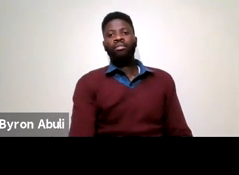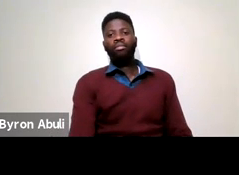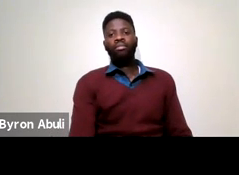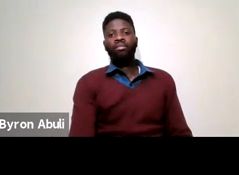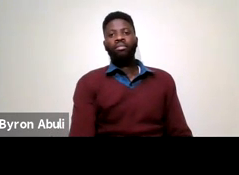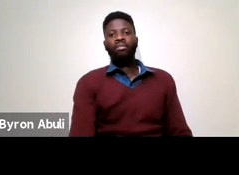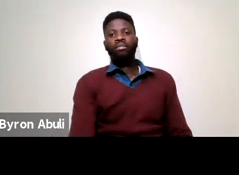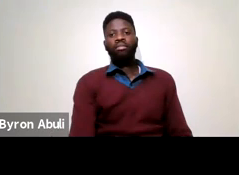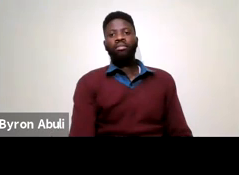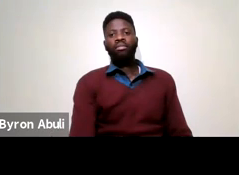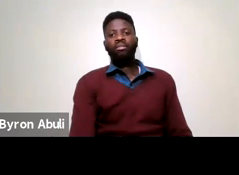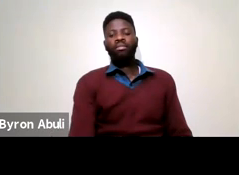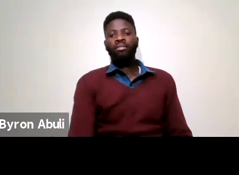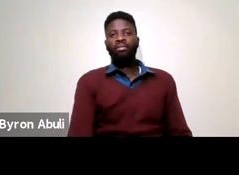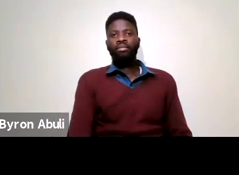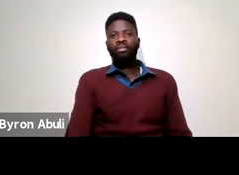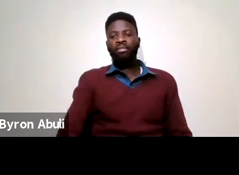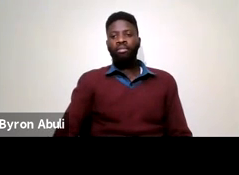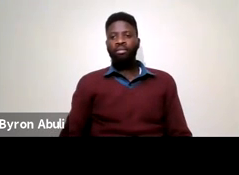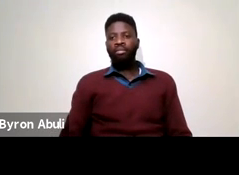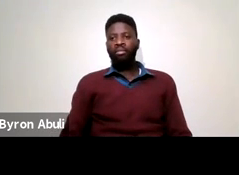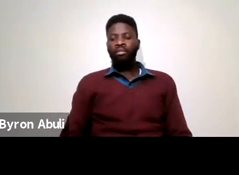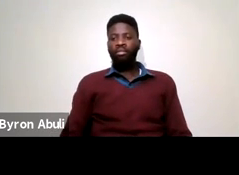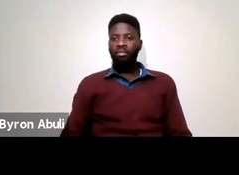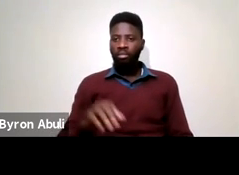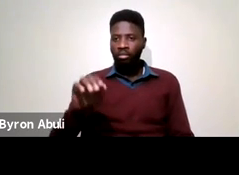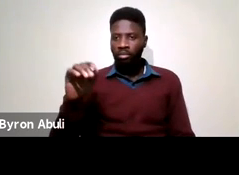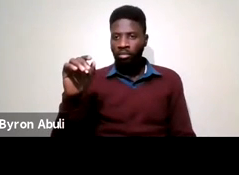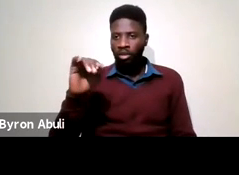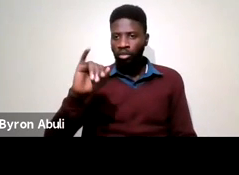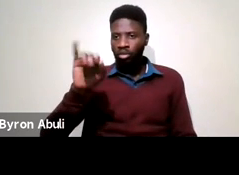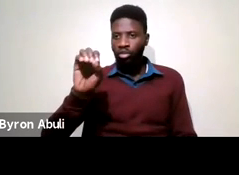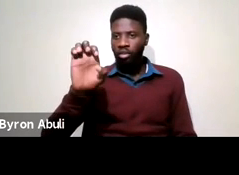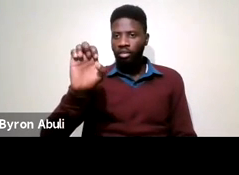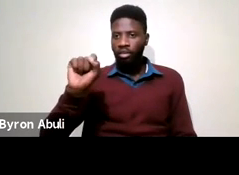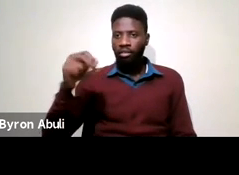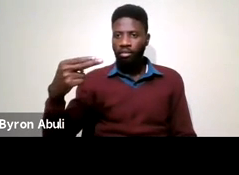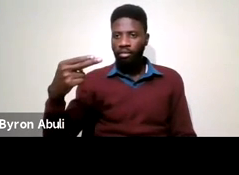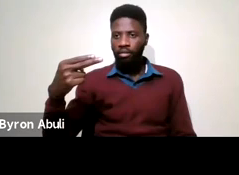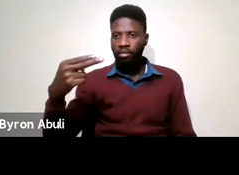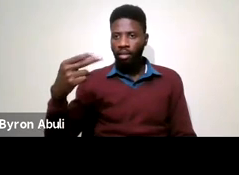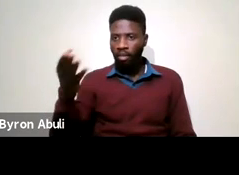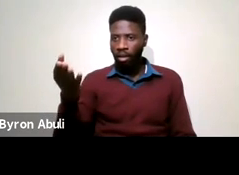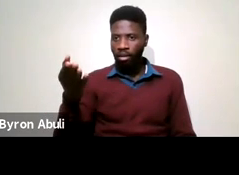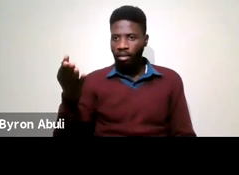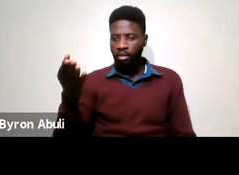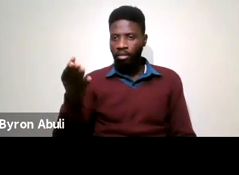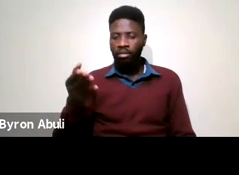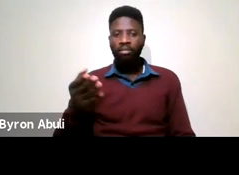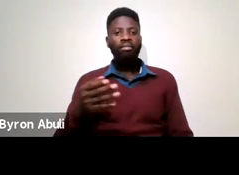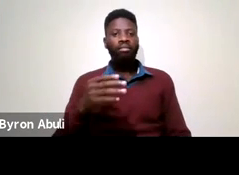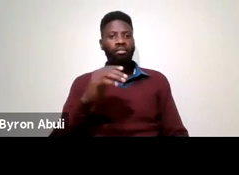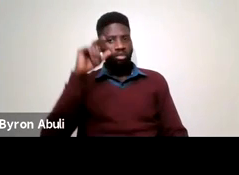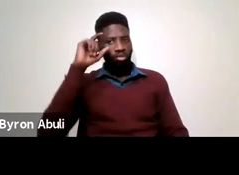Joseph. Joseph with us? Jen?